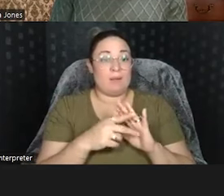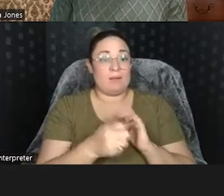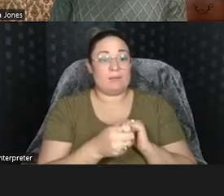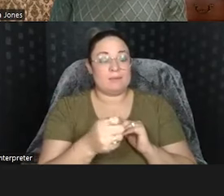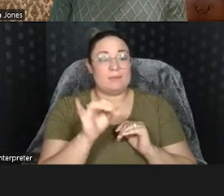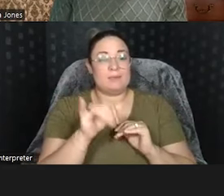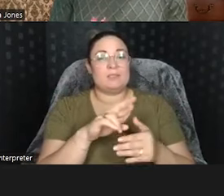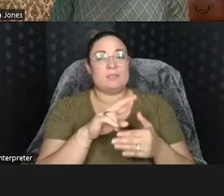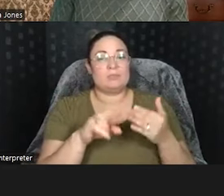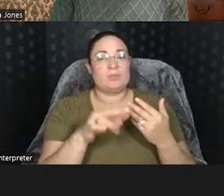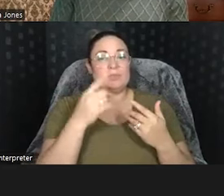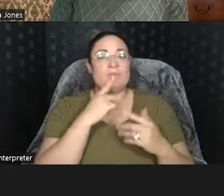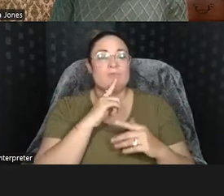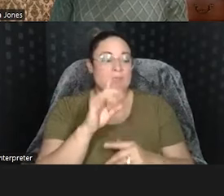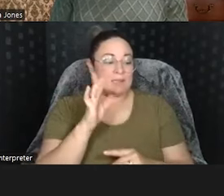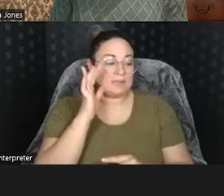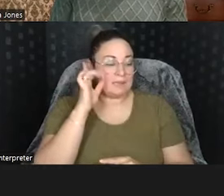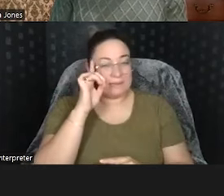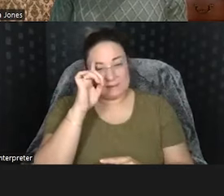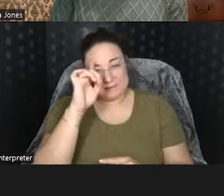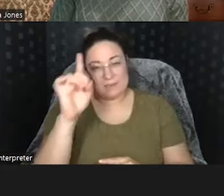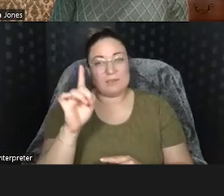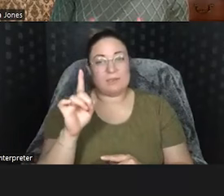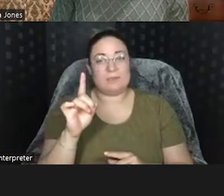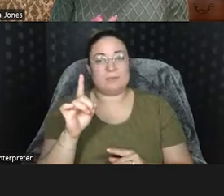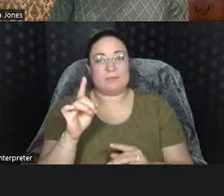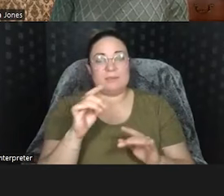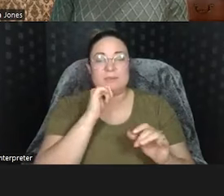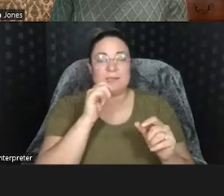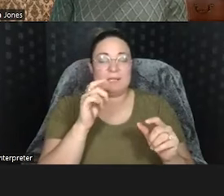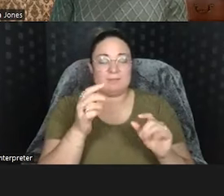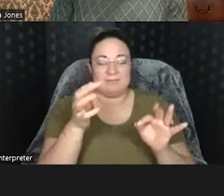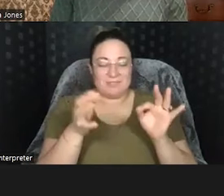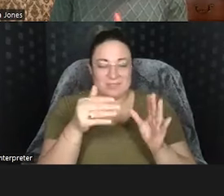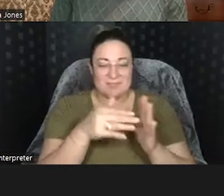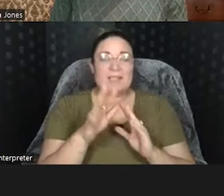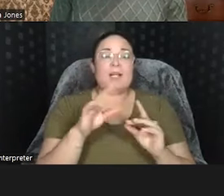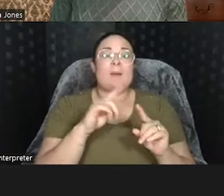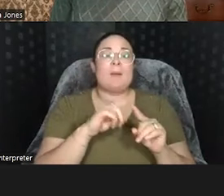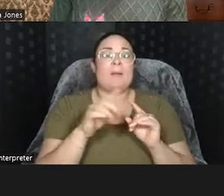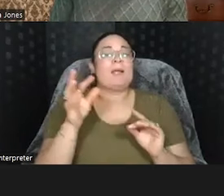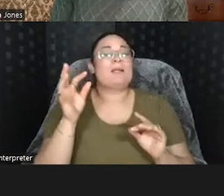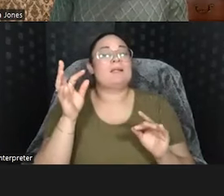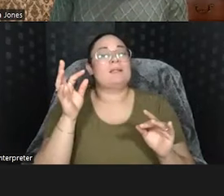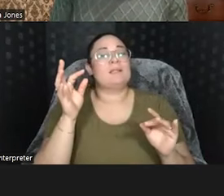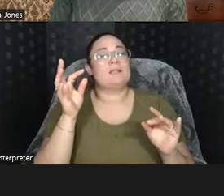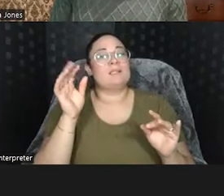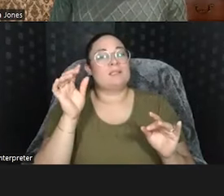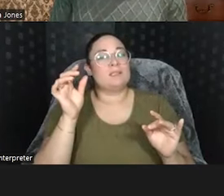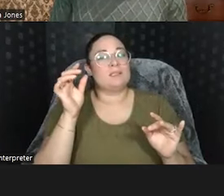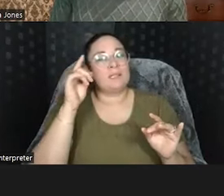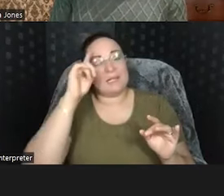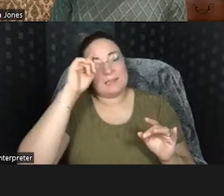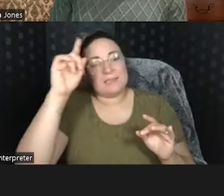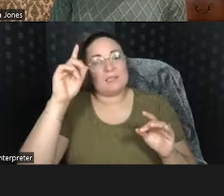of a very intelligent, and I say that without judgment, but a very intelligent political